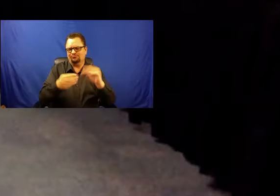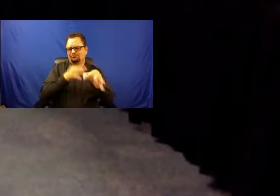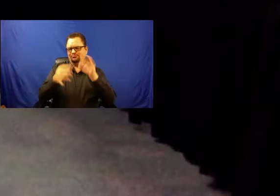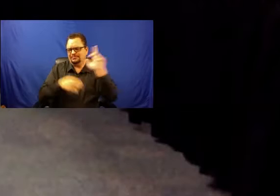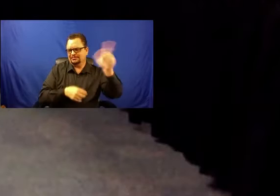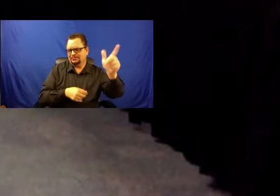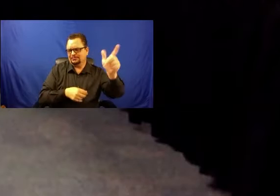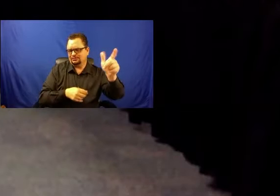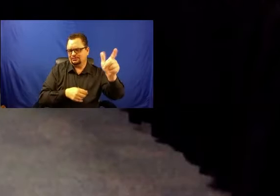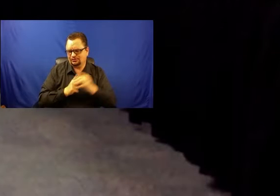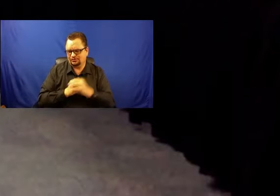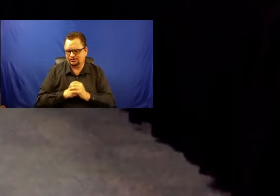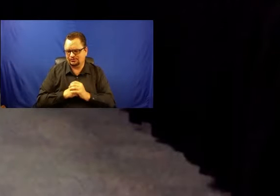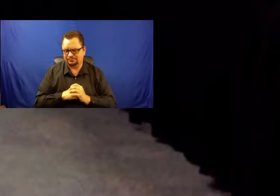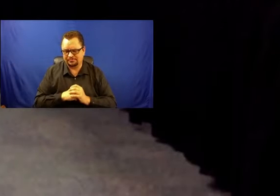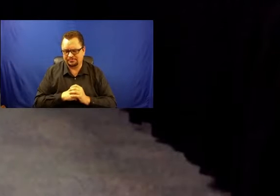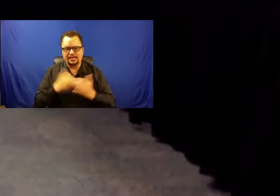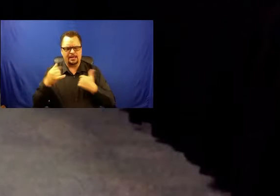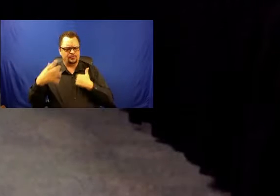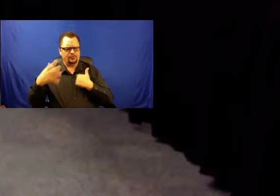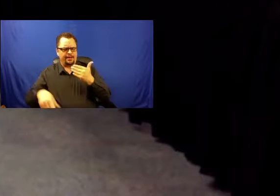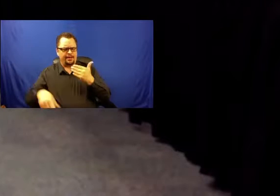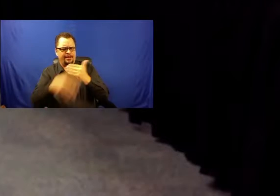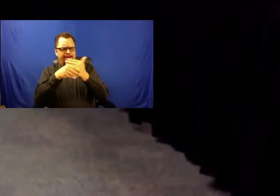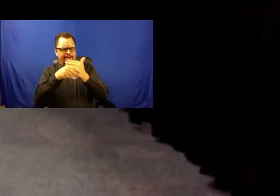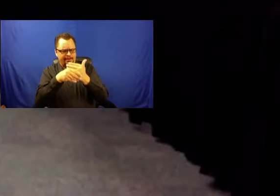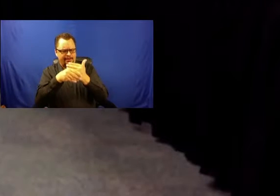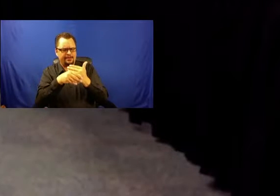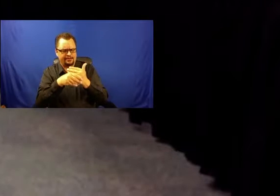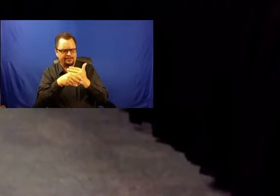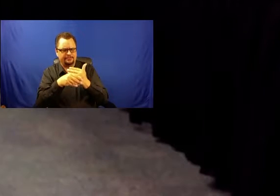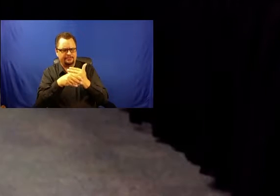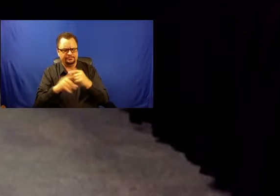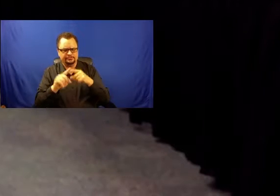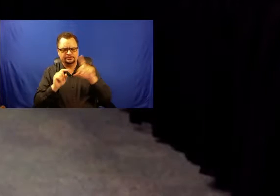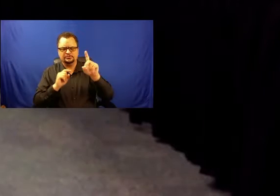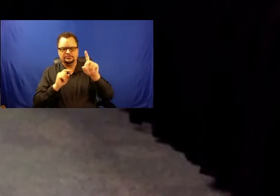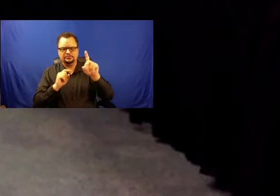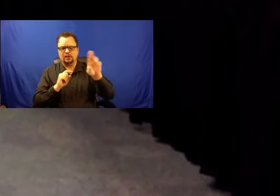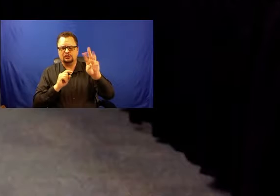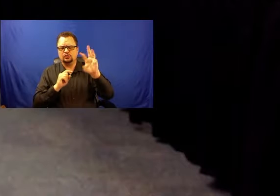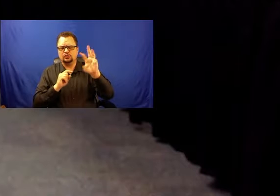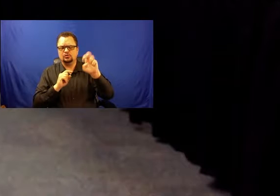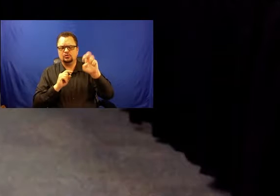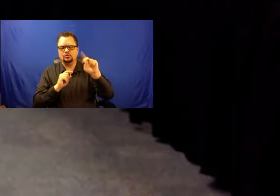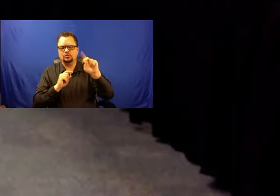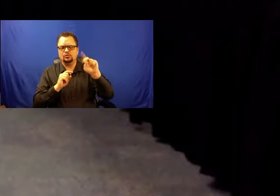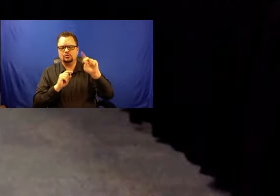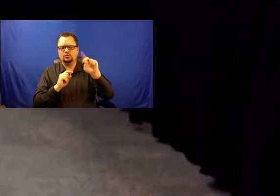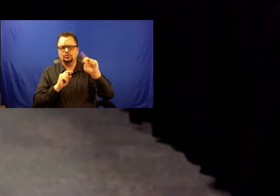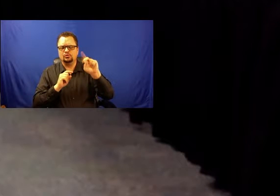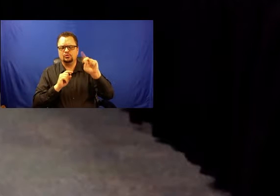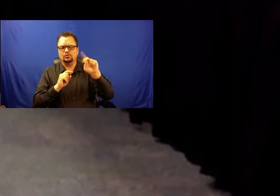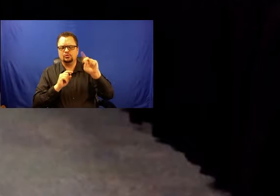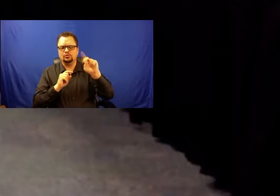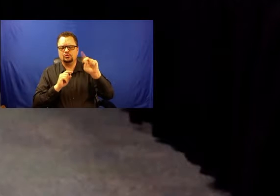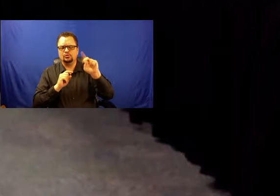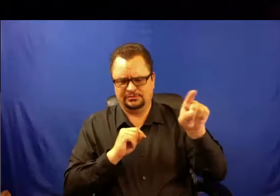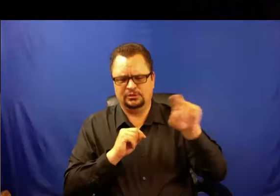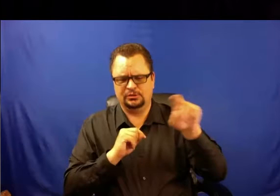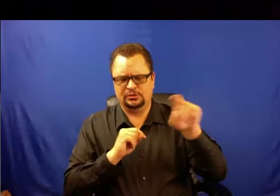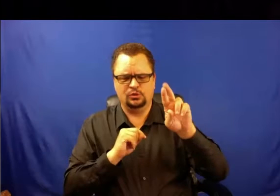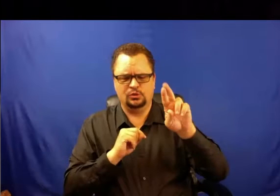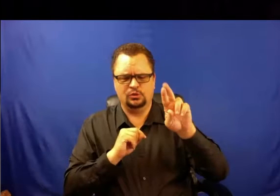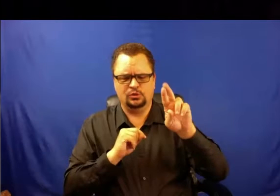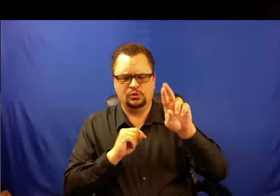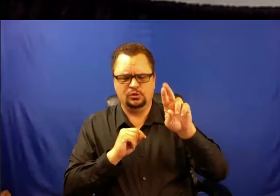Dr. Wendy Verhansel on the Teams call, who is the superintendent of Harrison